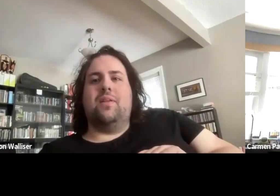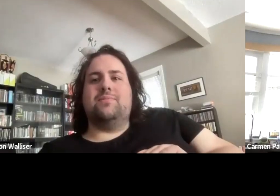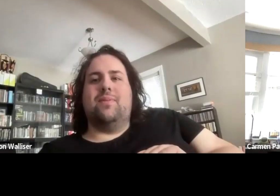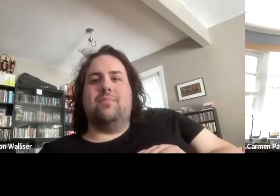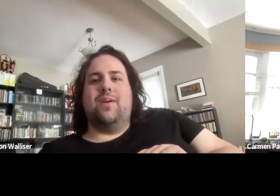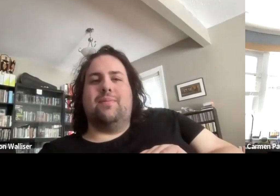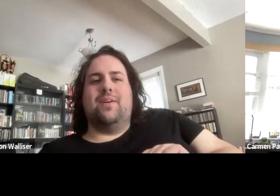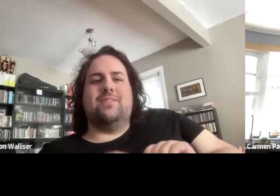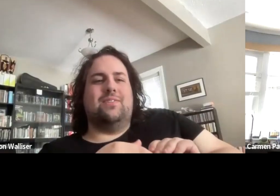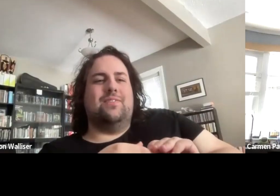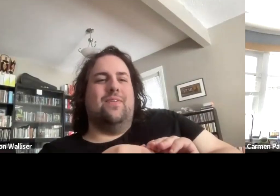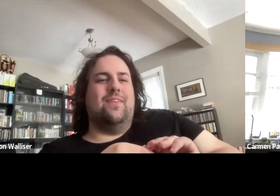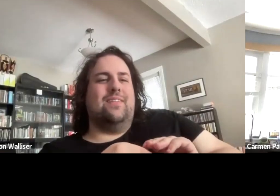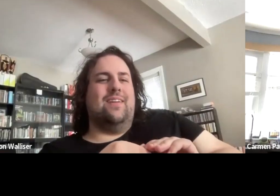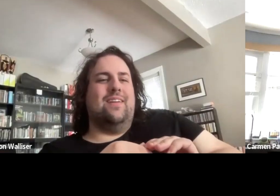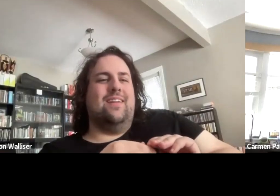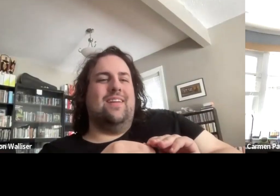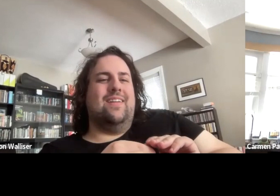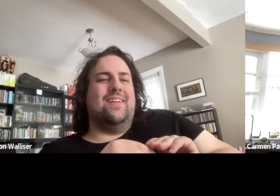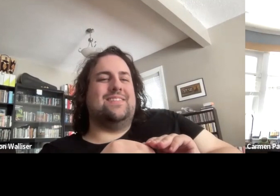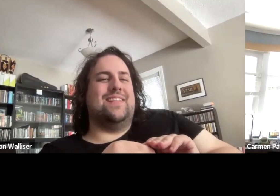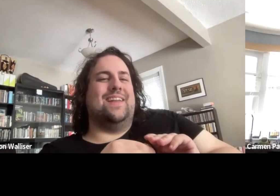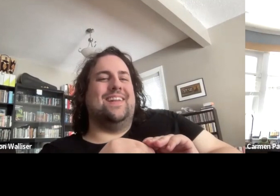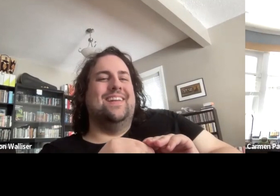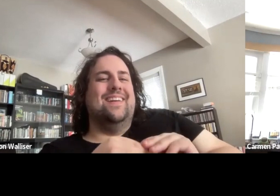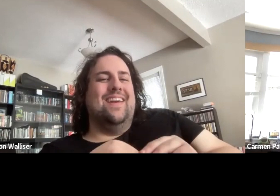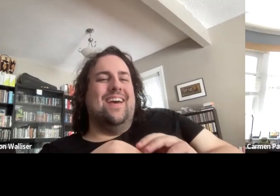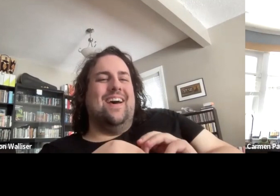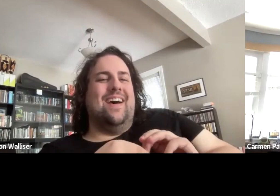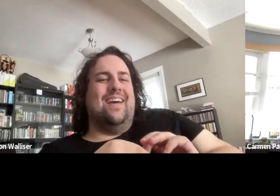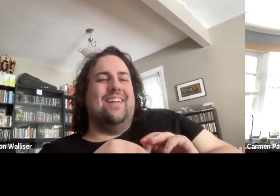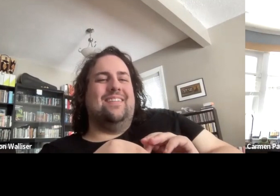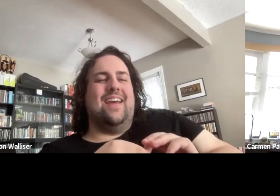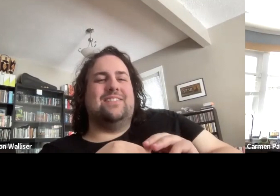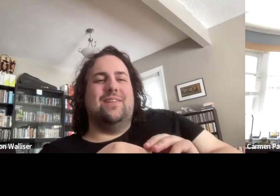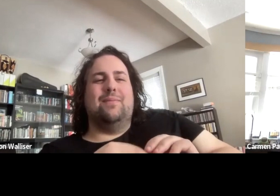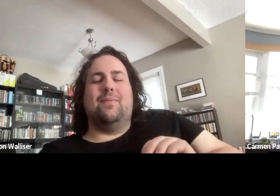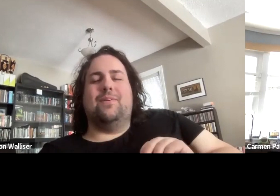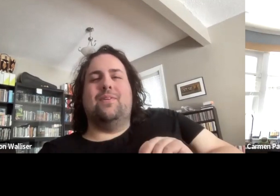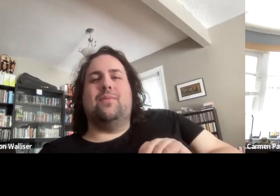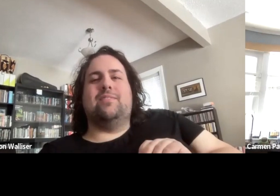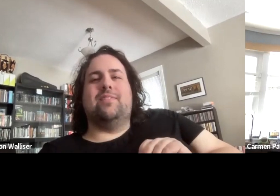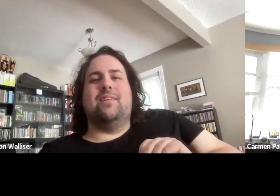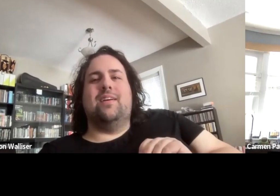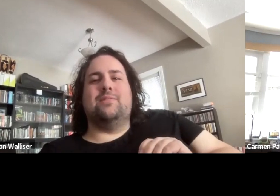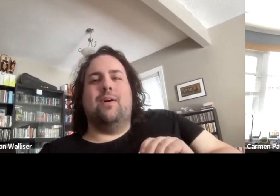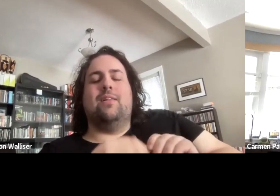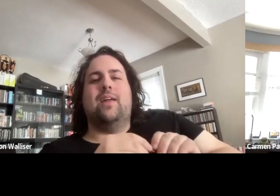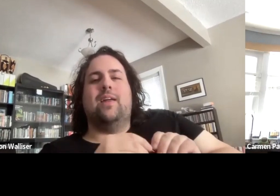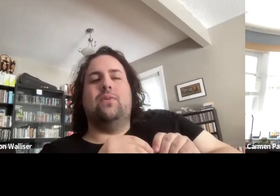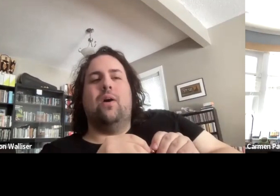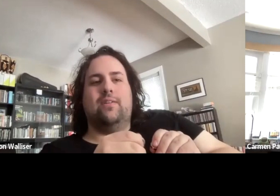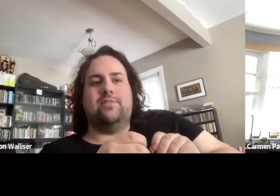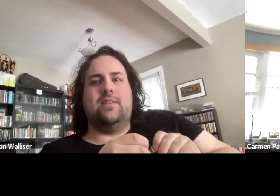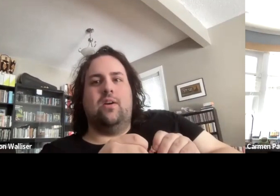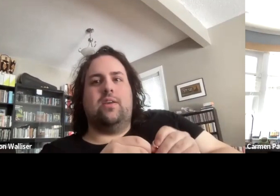Carmen, I realized we were on break, but also it's this Landon. To answer a little bit more to your question as well,